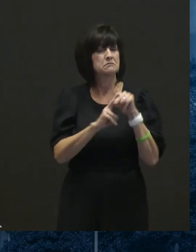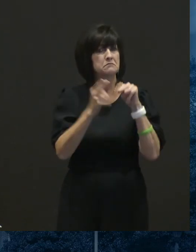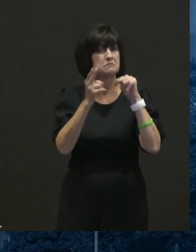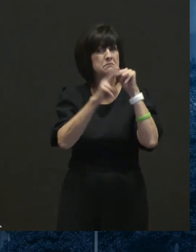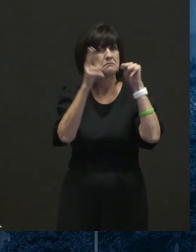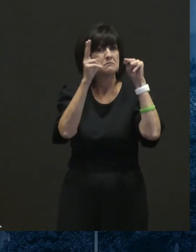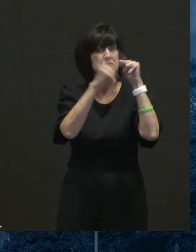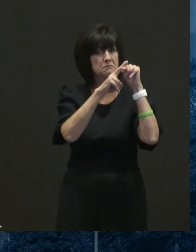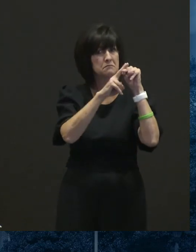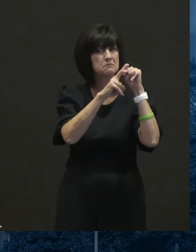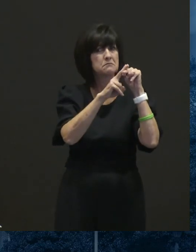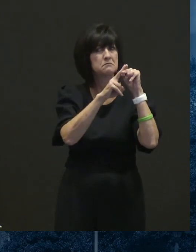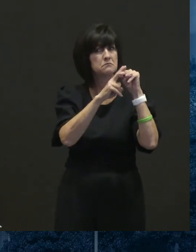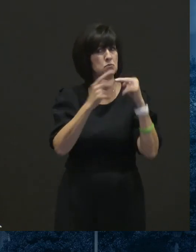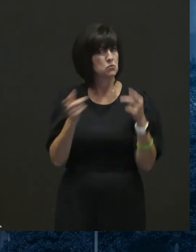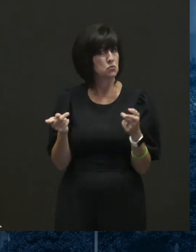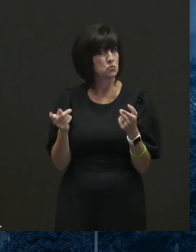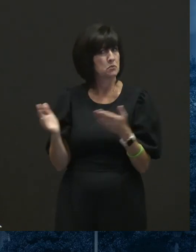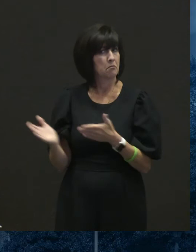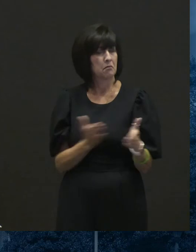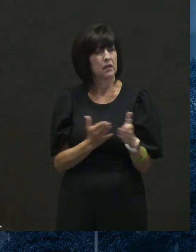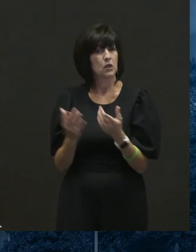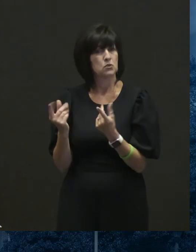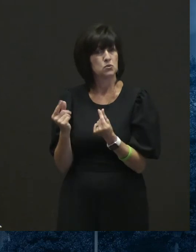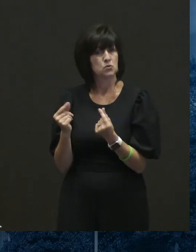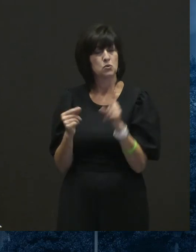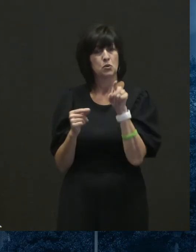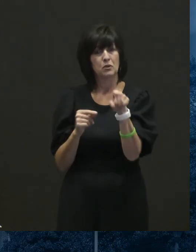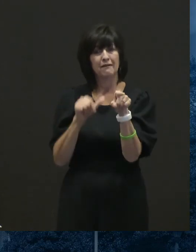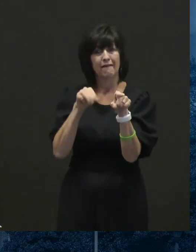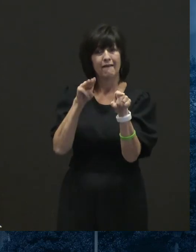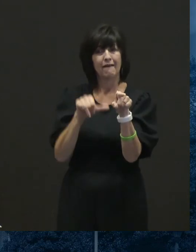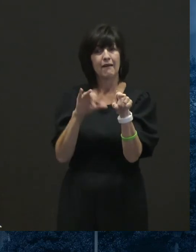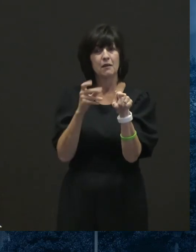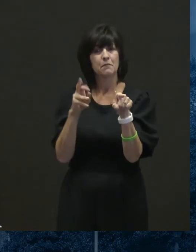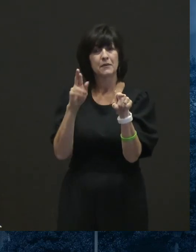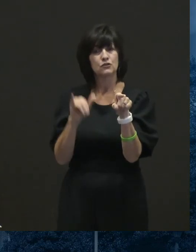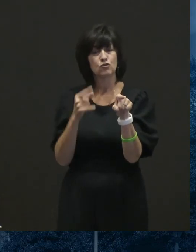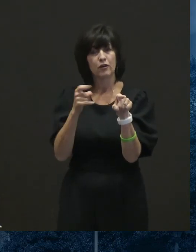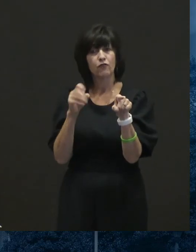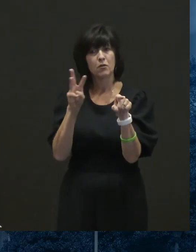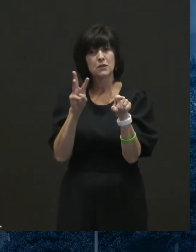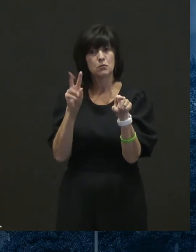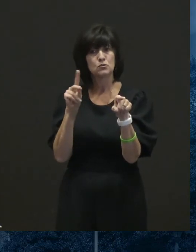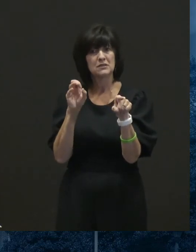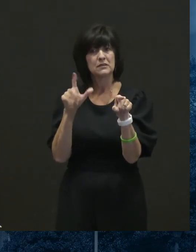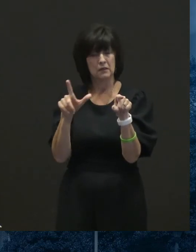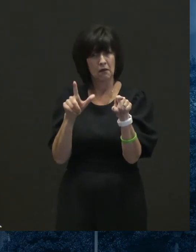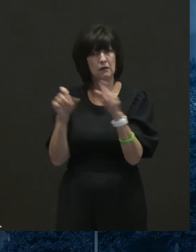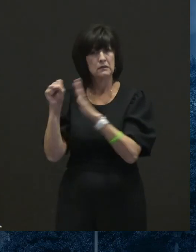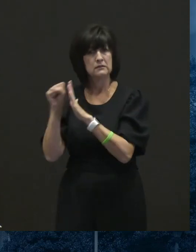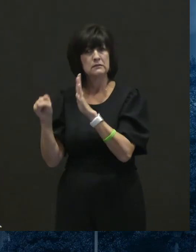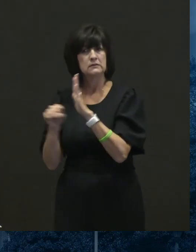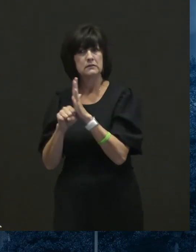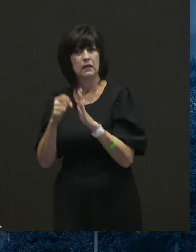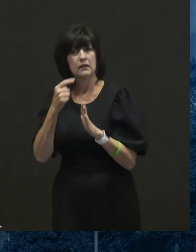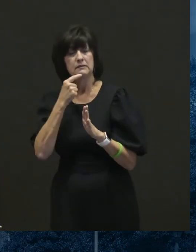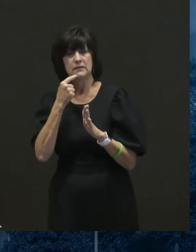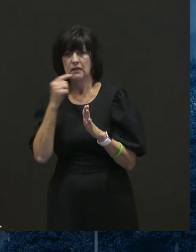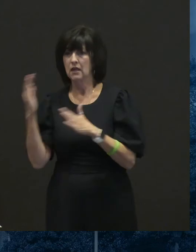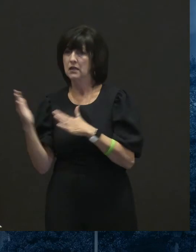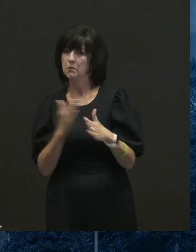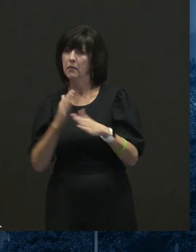at WDEL. Last week, the state said it planned to issue guidelines for safely enjoying Halloween. Has that changed now that CDC